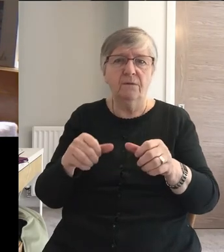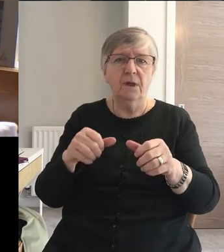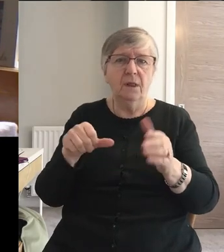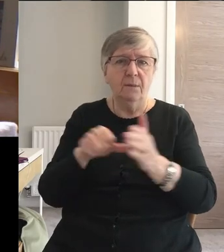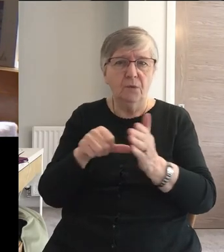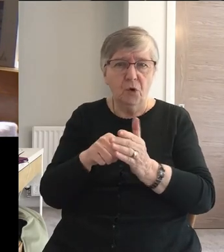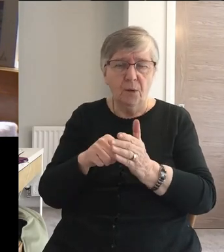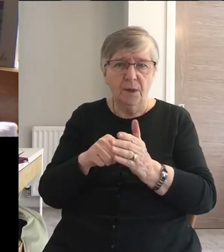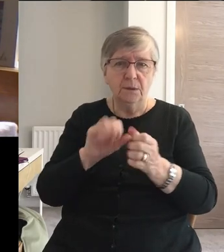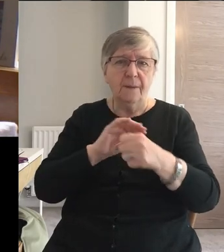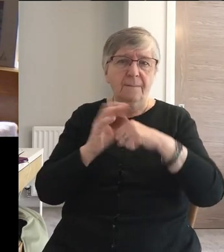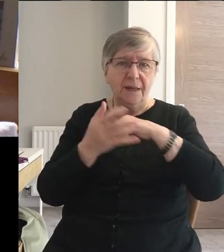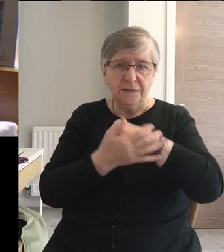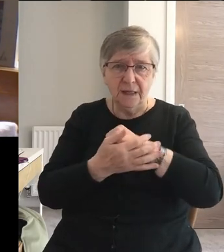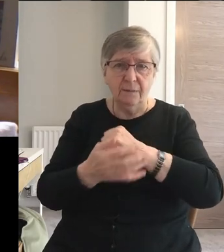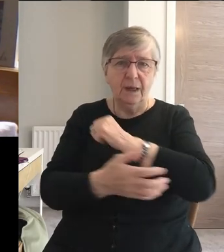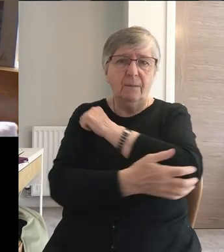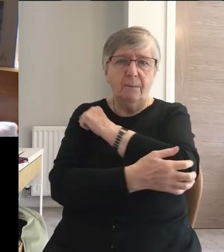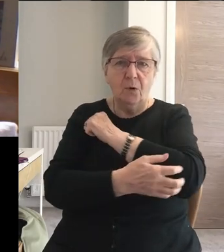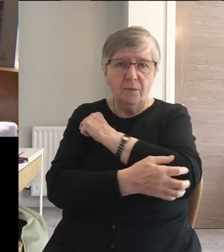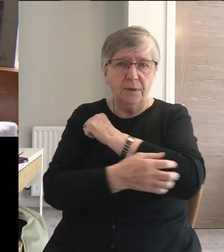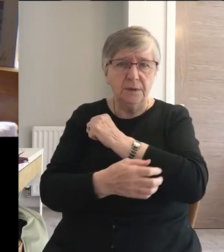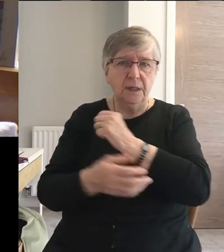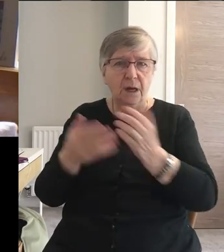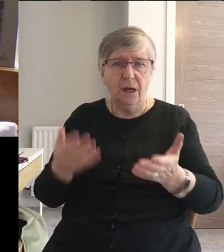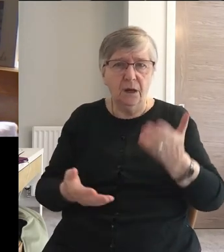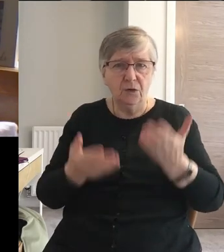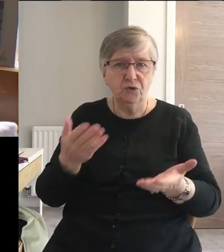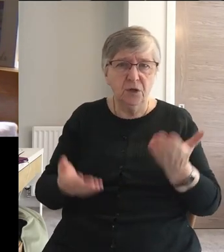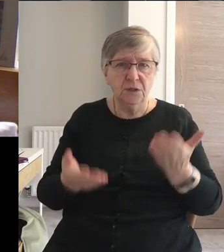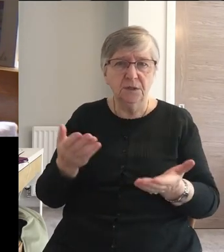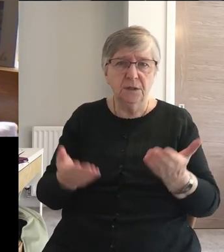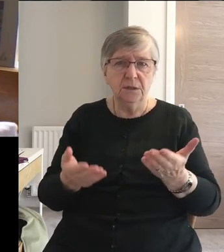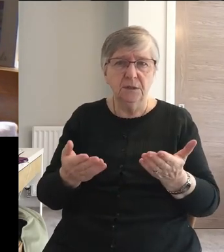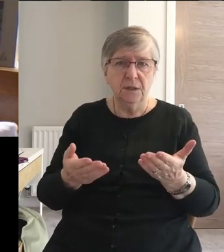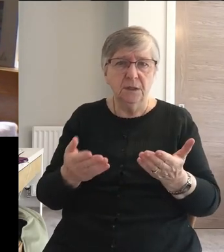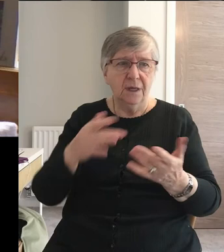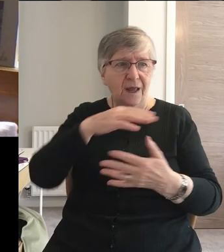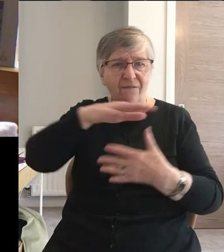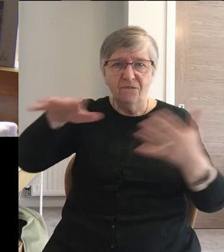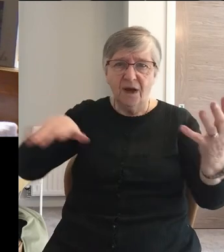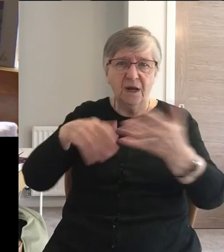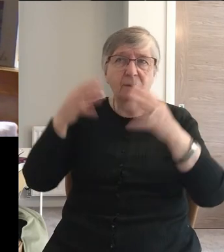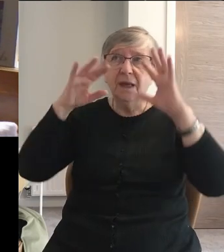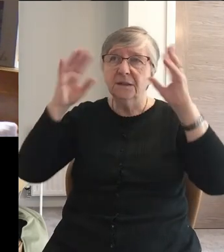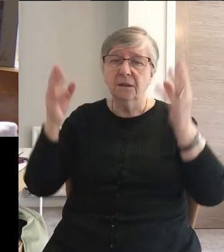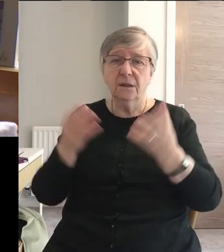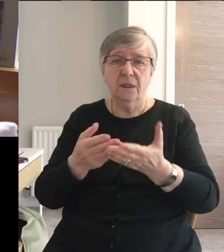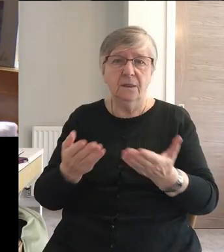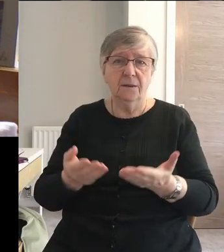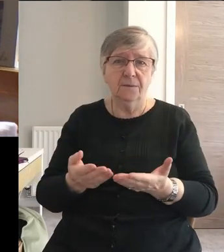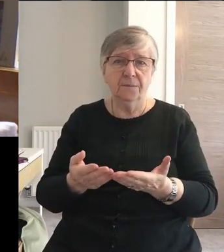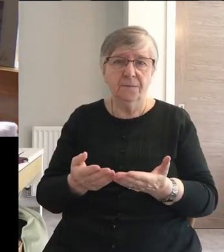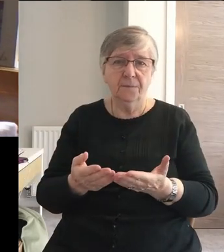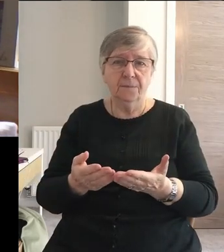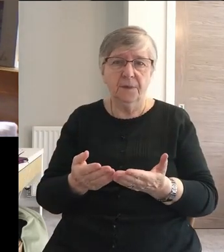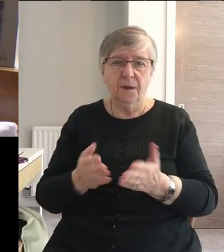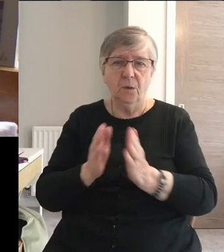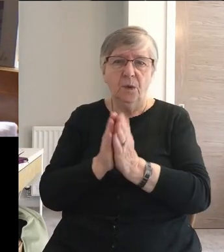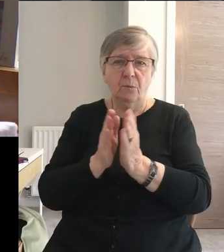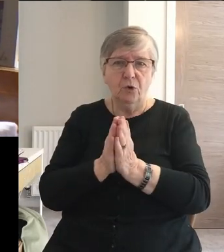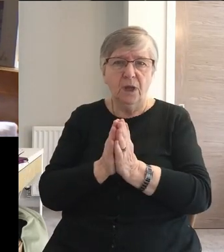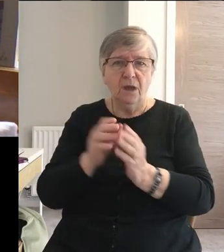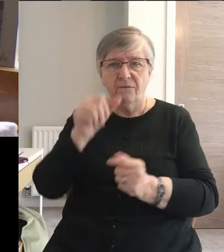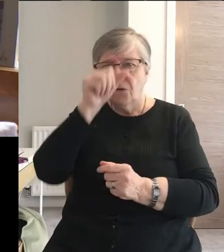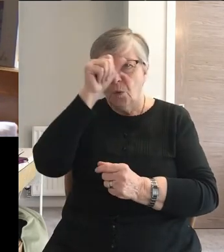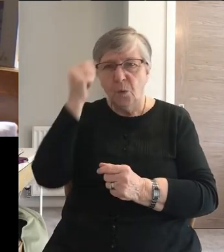pandemic, poverty, unrest, injustice, and environmental issues. We pray for